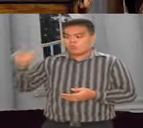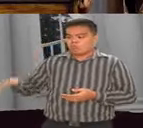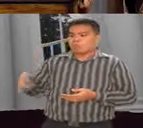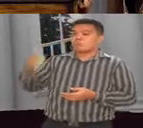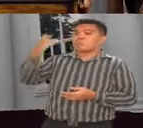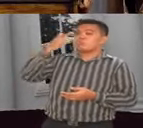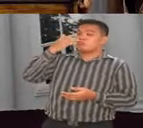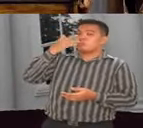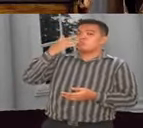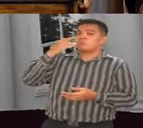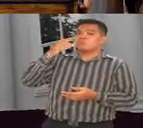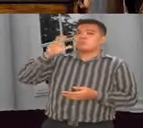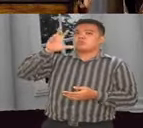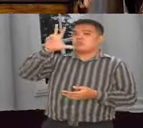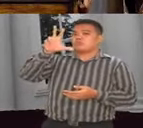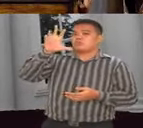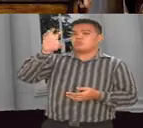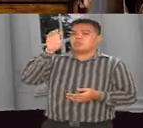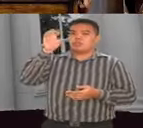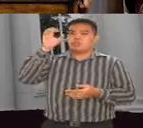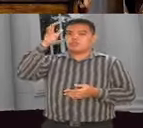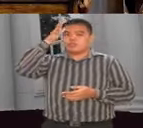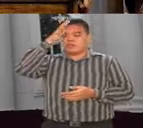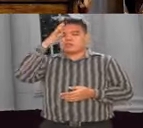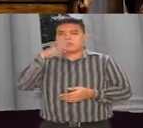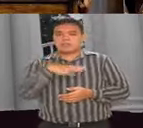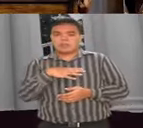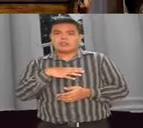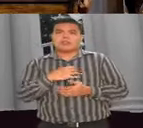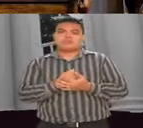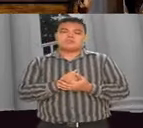mouth, were 300 men."